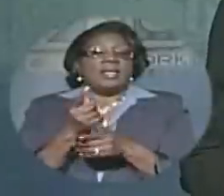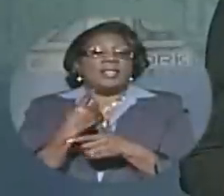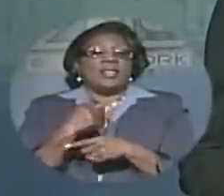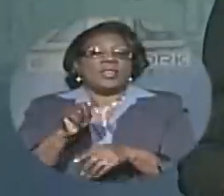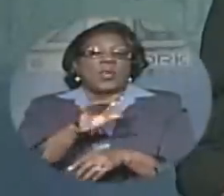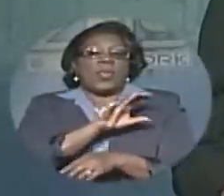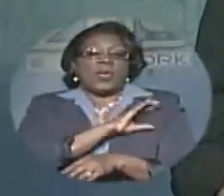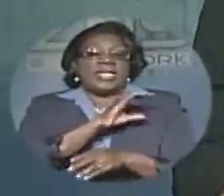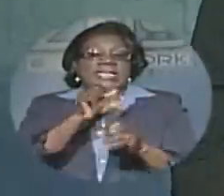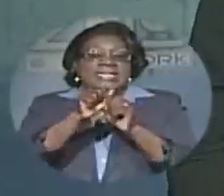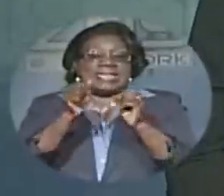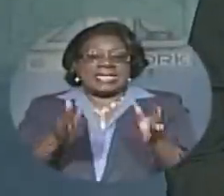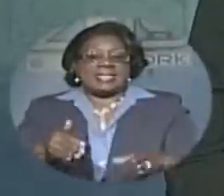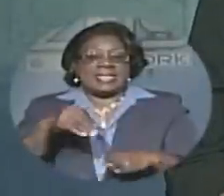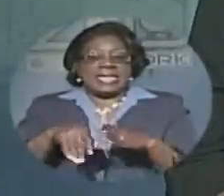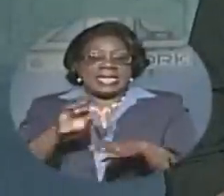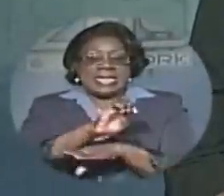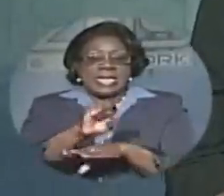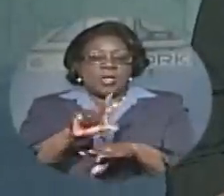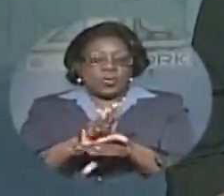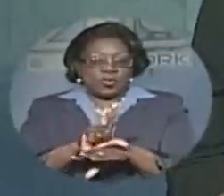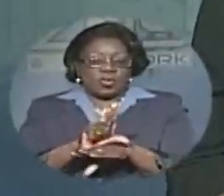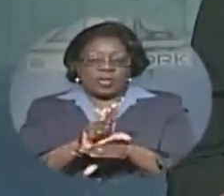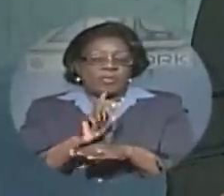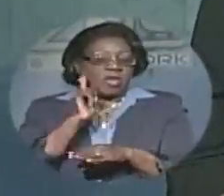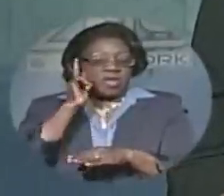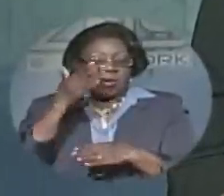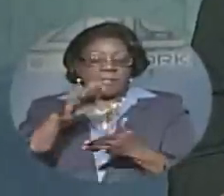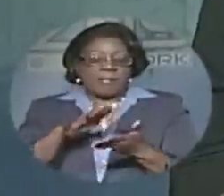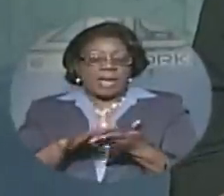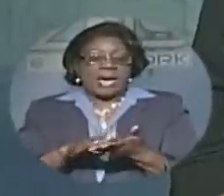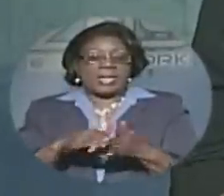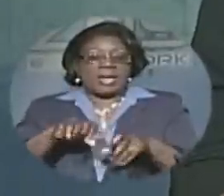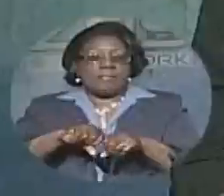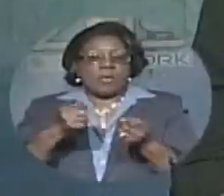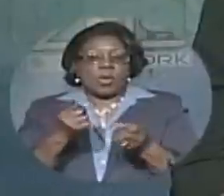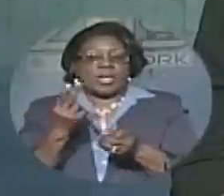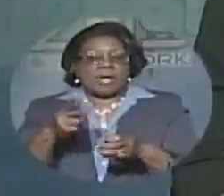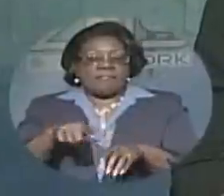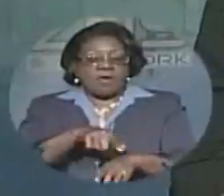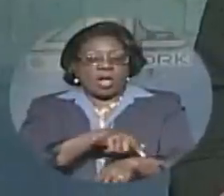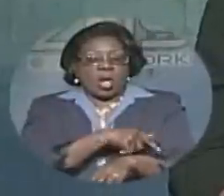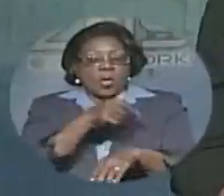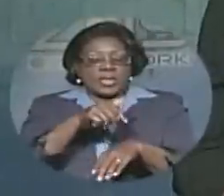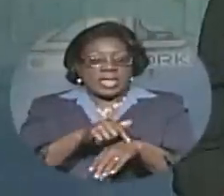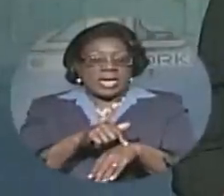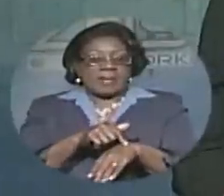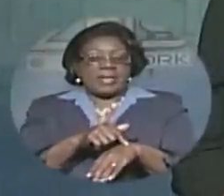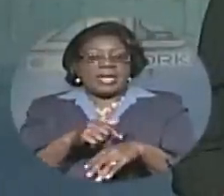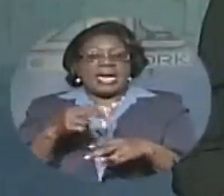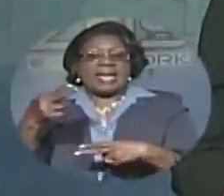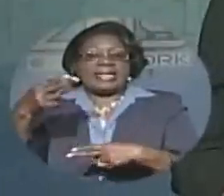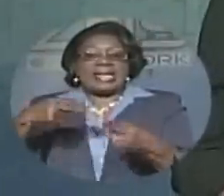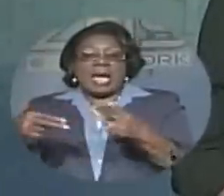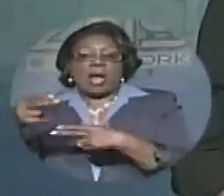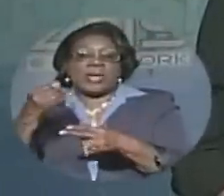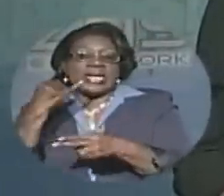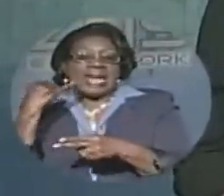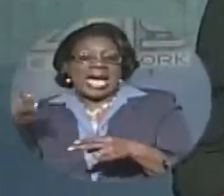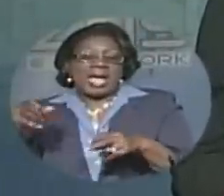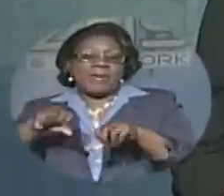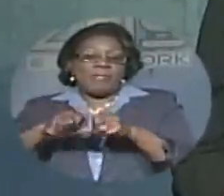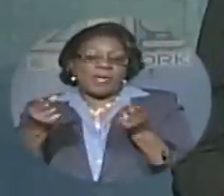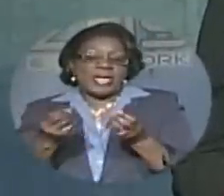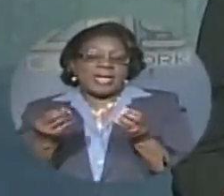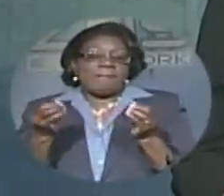Well, it's been in a rundown state for some time now, and the passage of Hurricane Irene only made matters worse. But now the Rocksound Police Station